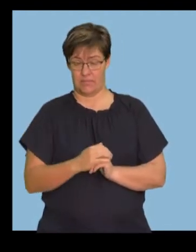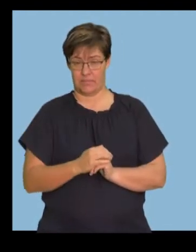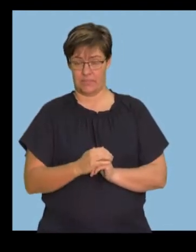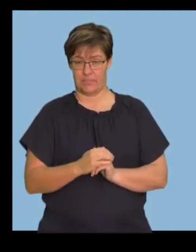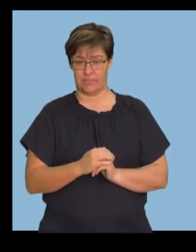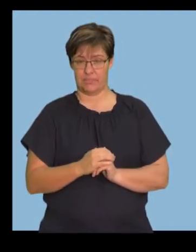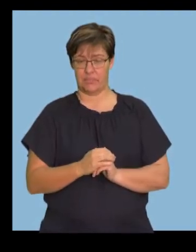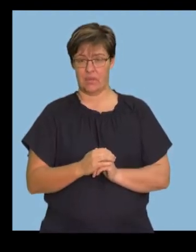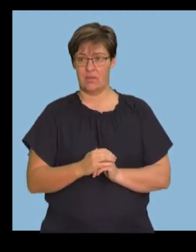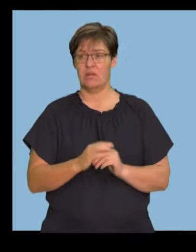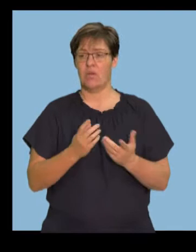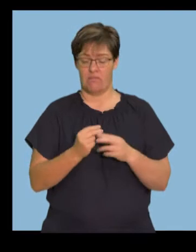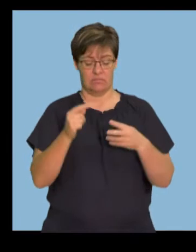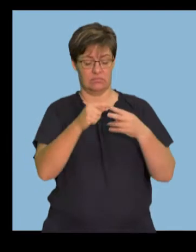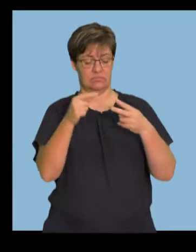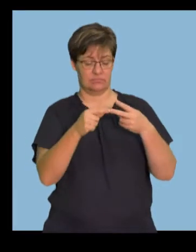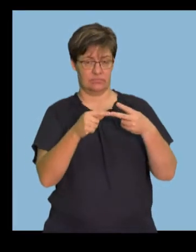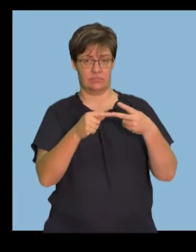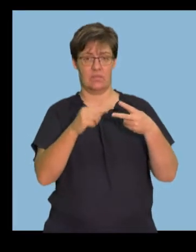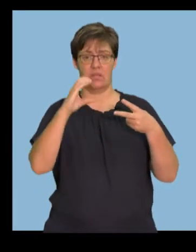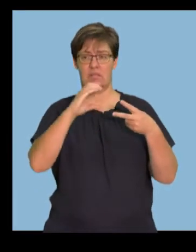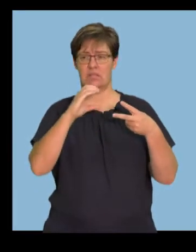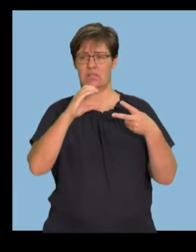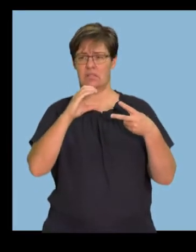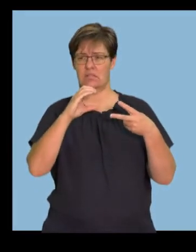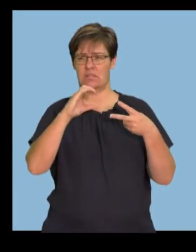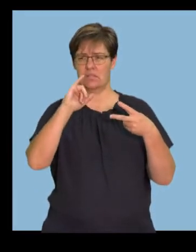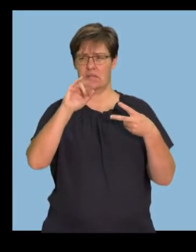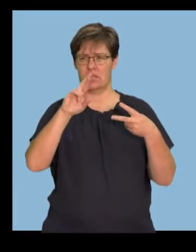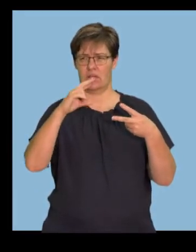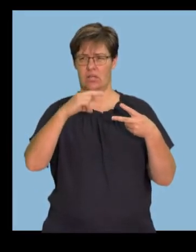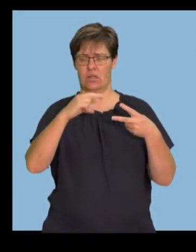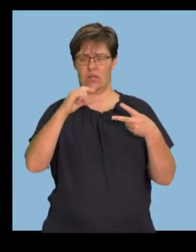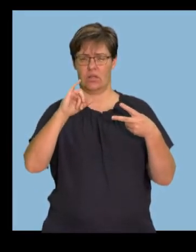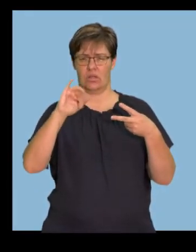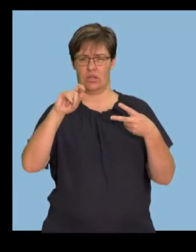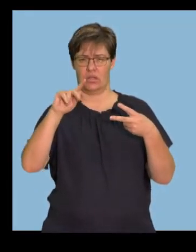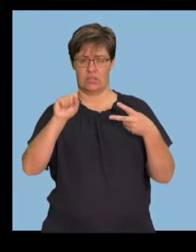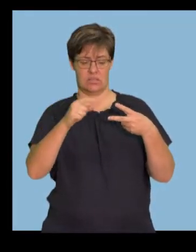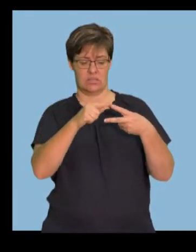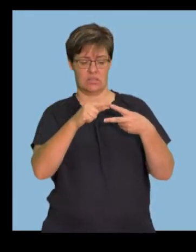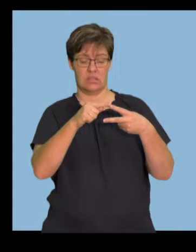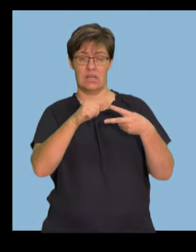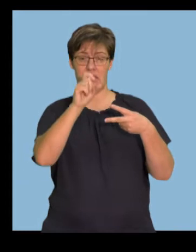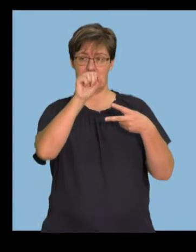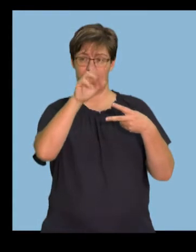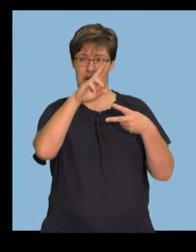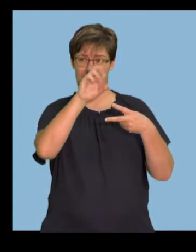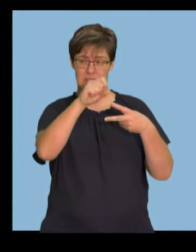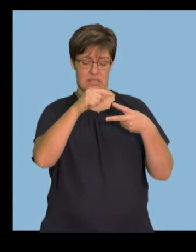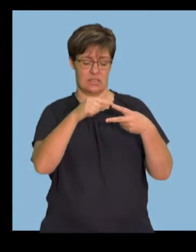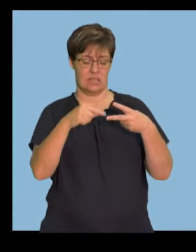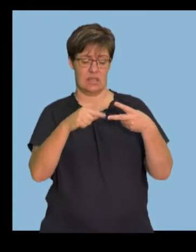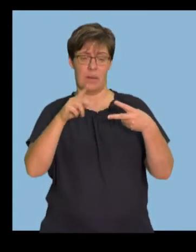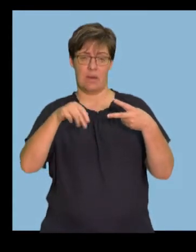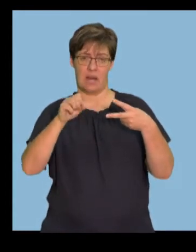circuits, which is parallel as well as series. But what stands out about these two types of